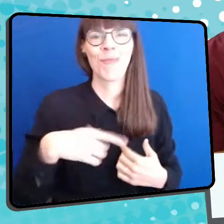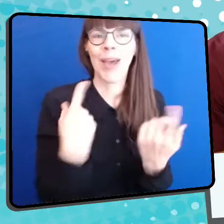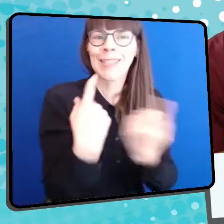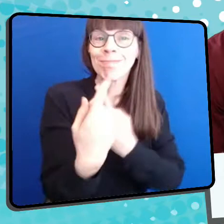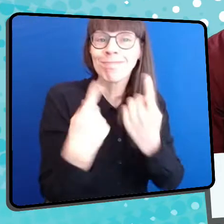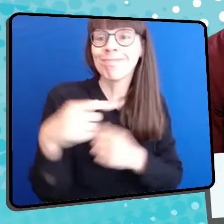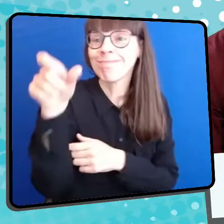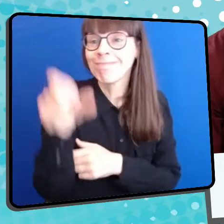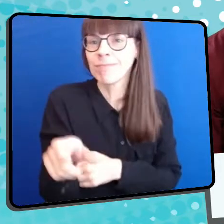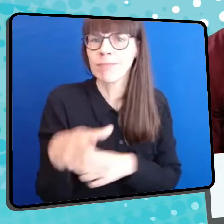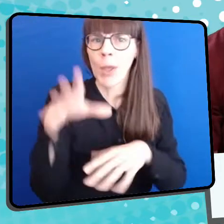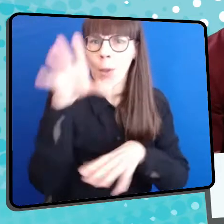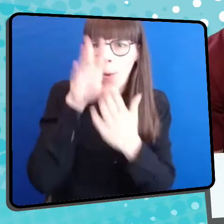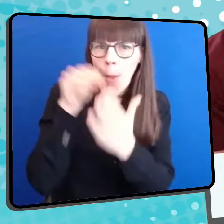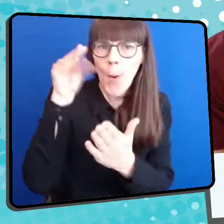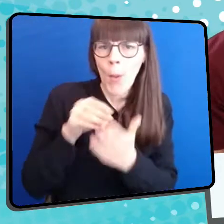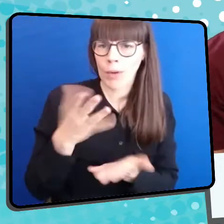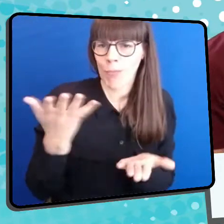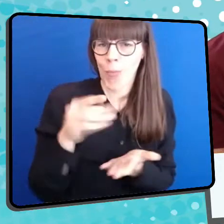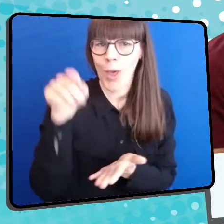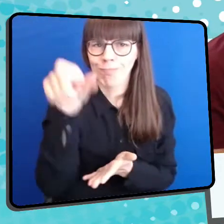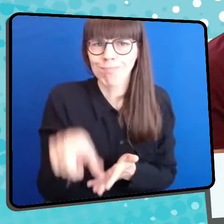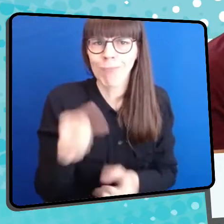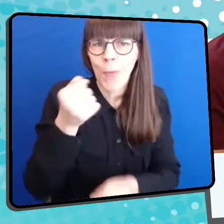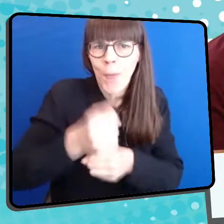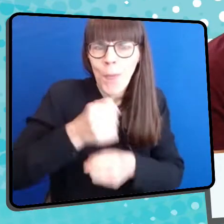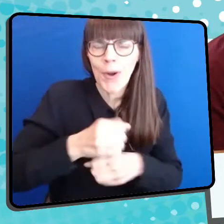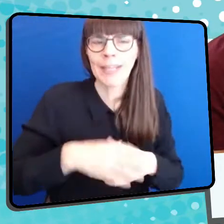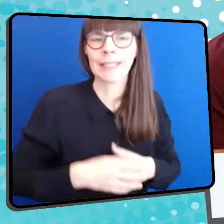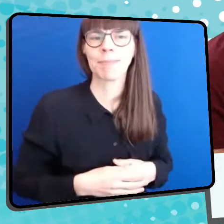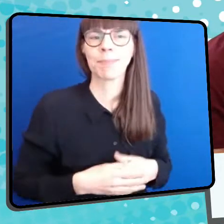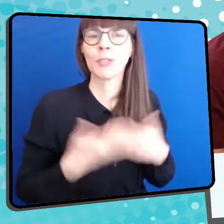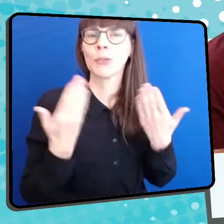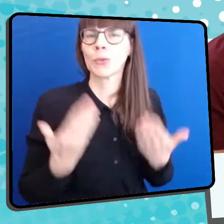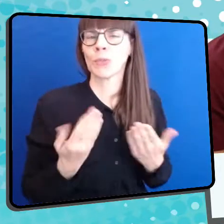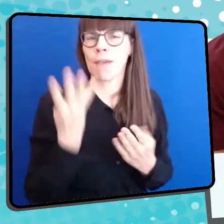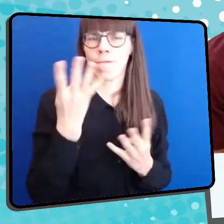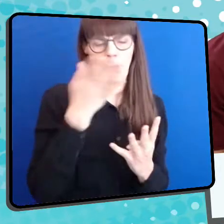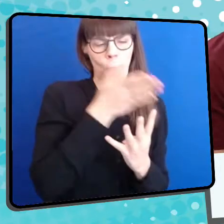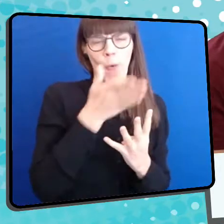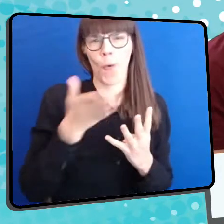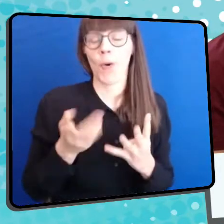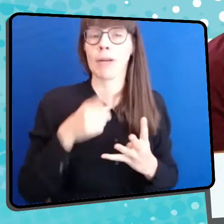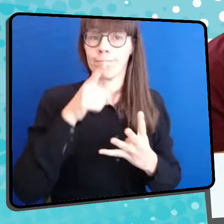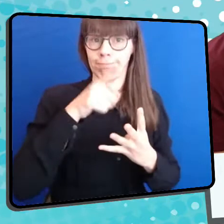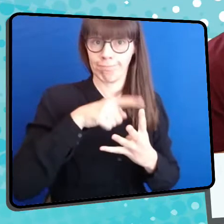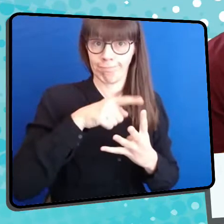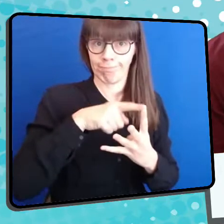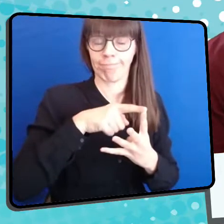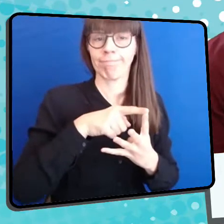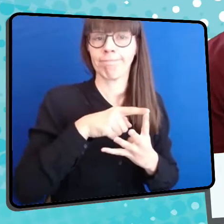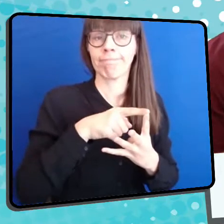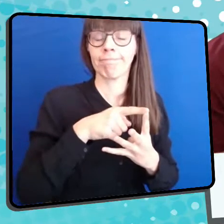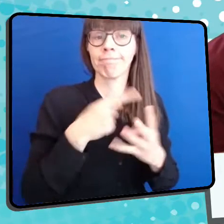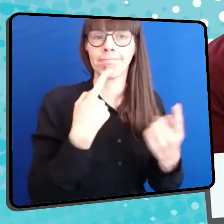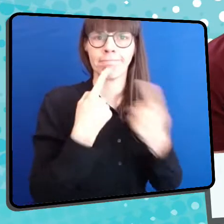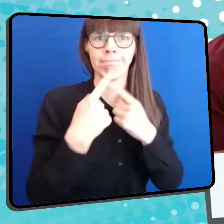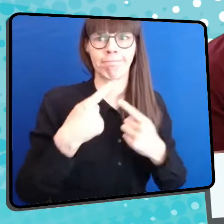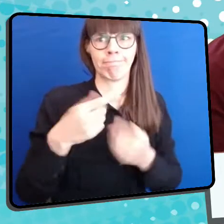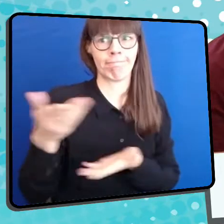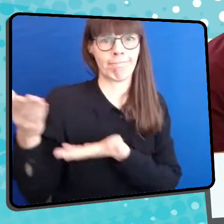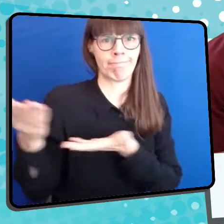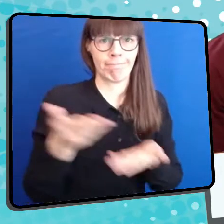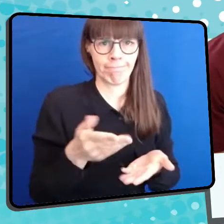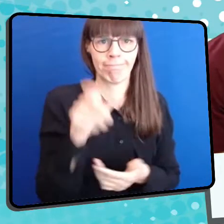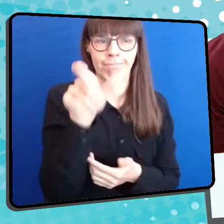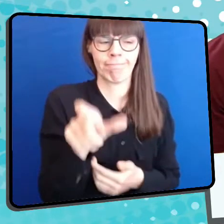do. So in today's show, we have 4 segments. First, we're going to talk to our main guest, Akanksha,